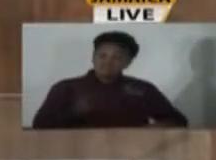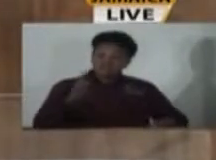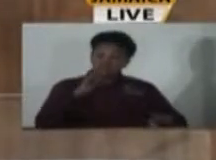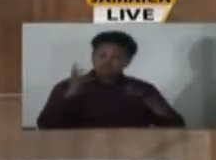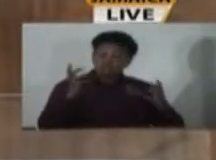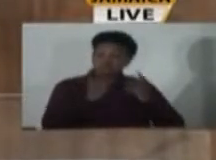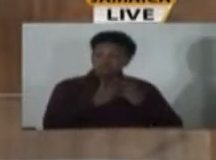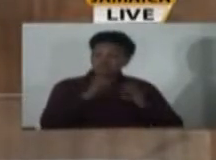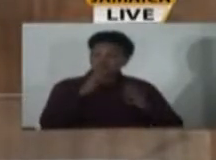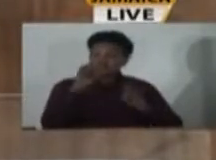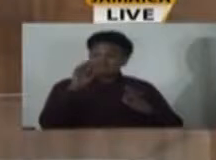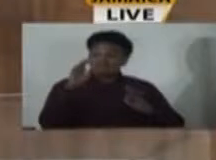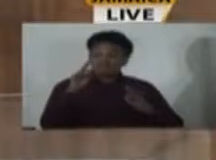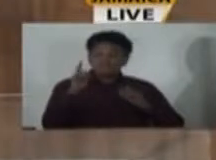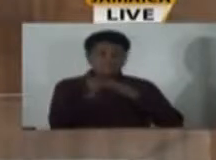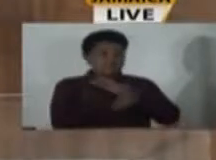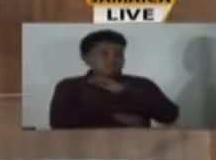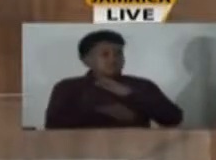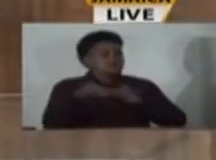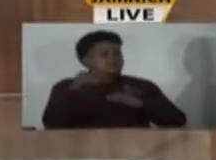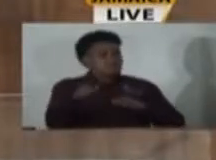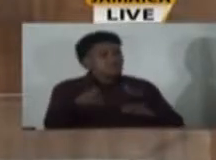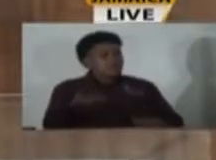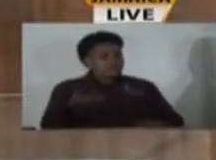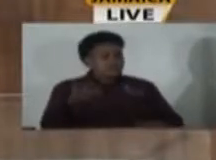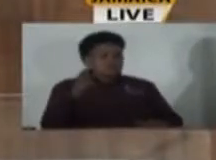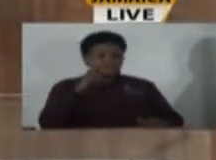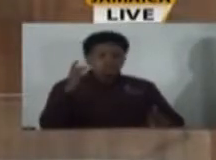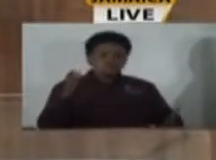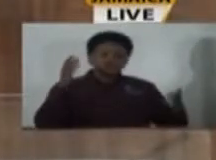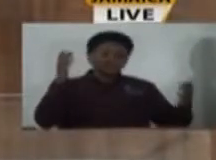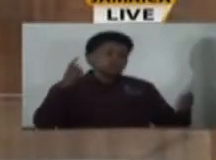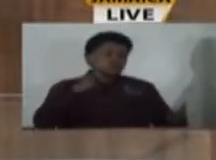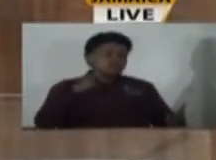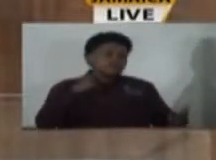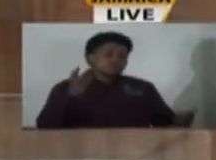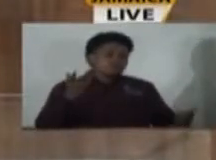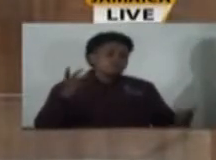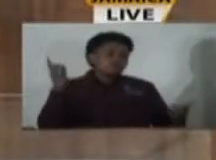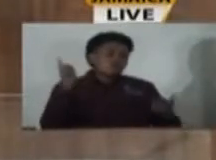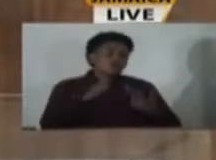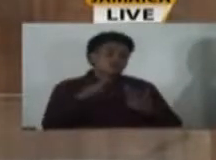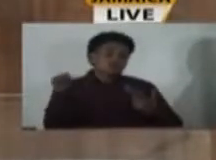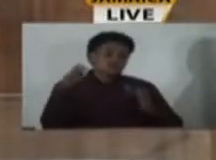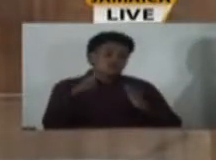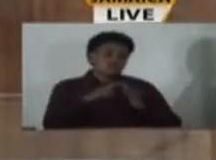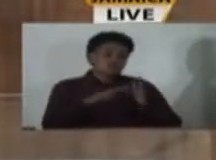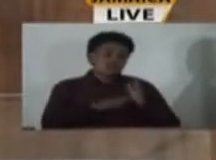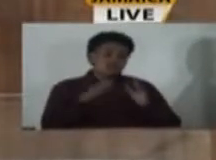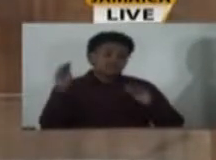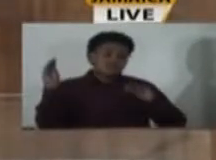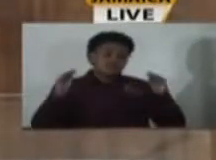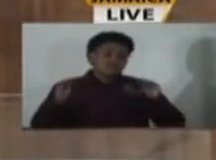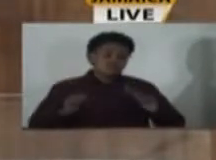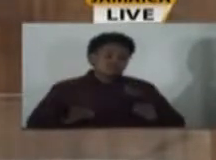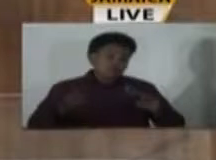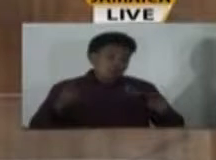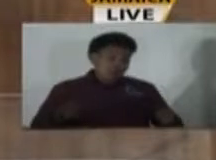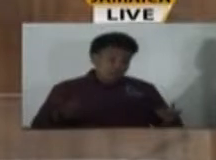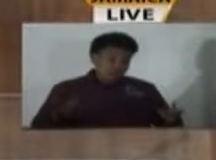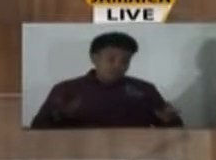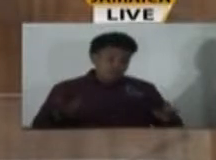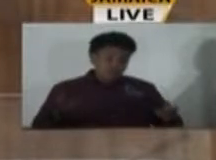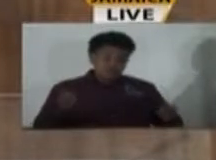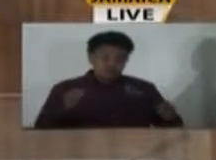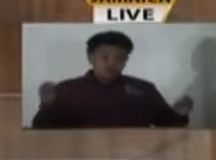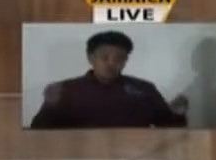subject to fixed penalties. So it suggests then that until those regulations are made, there are